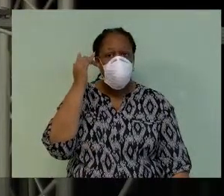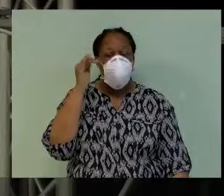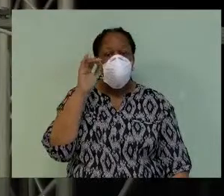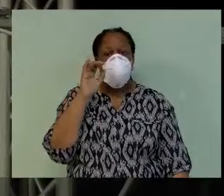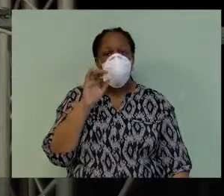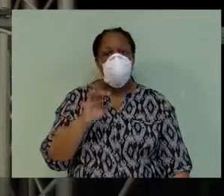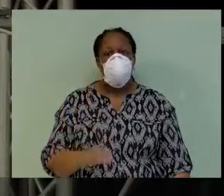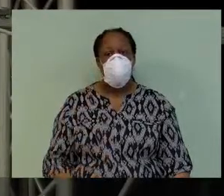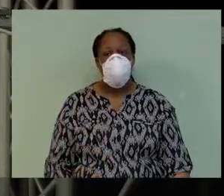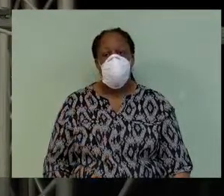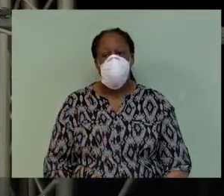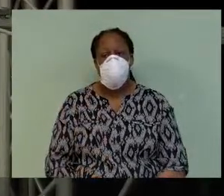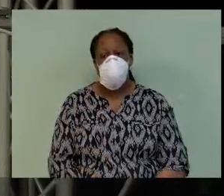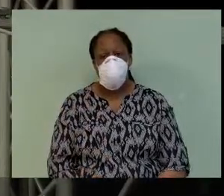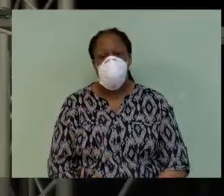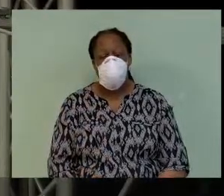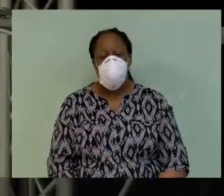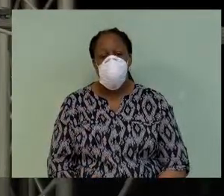churches